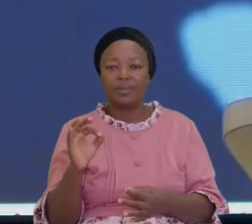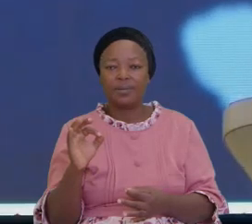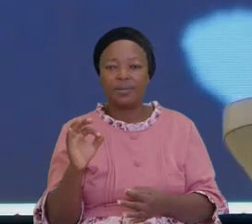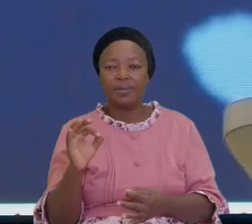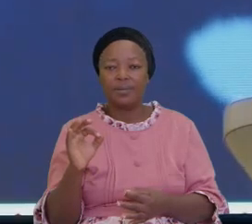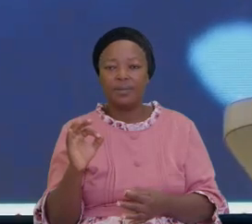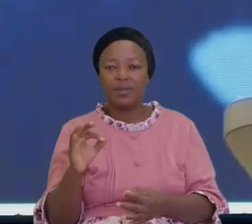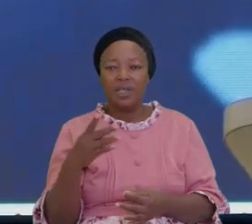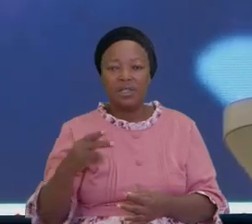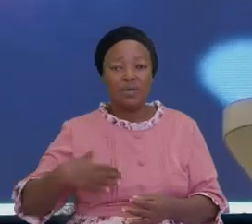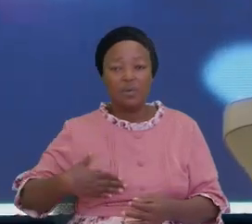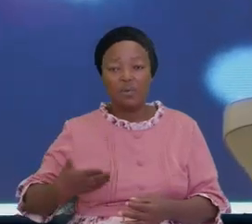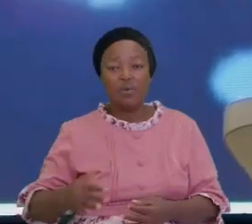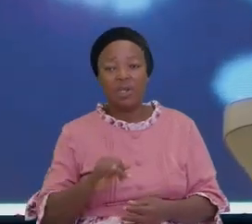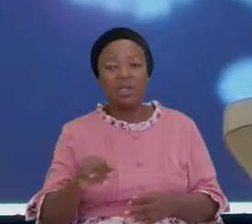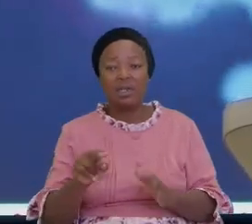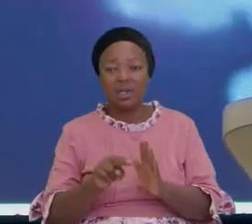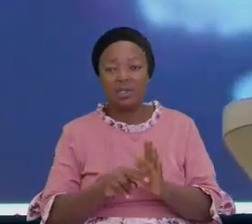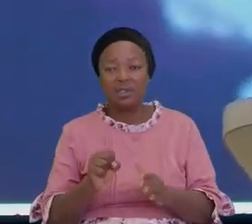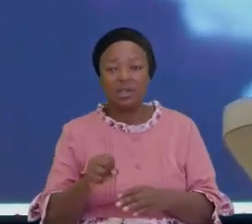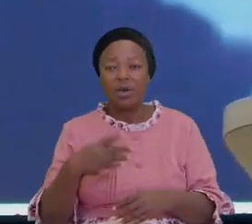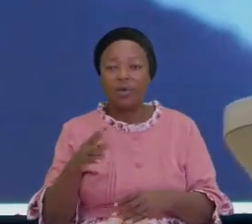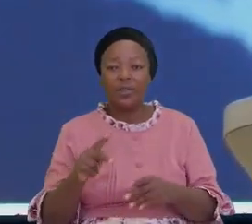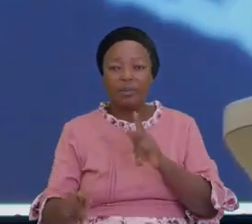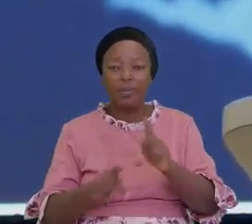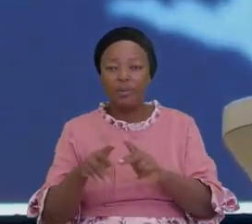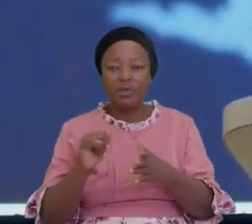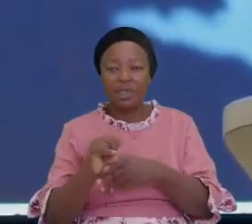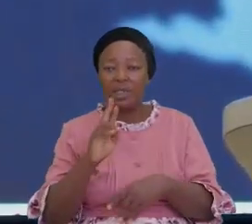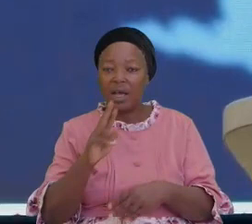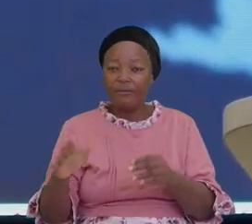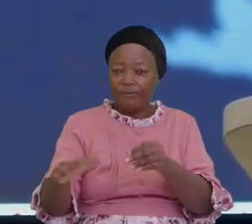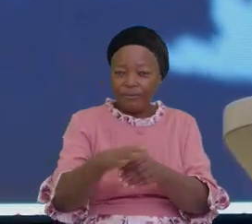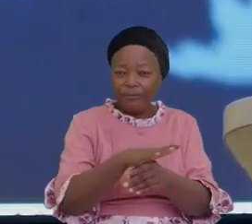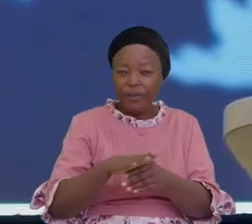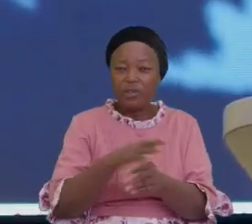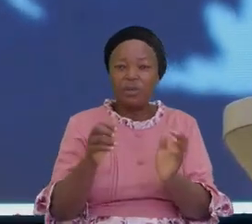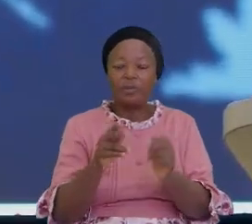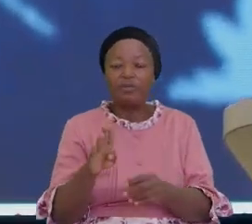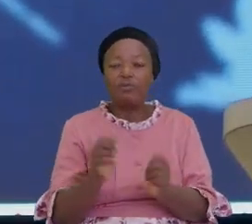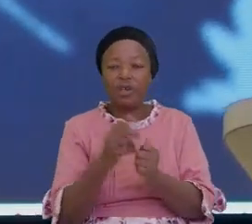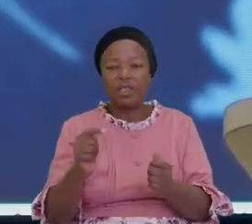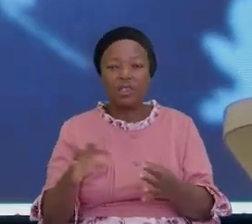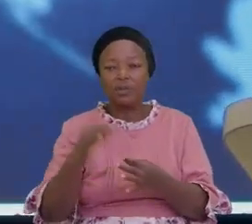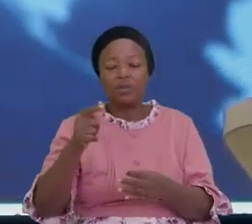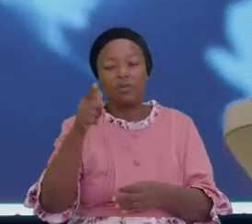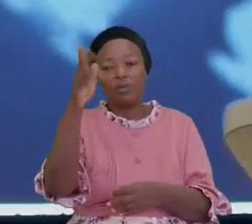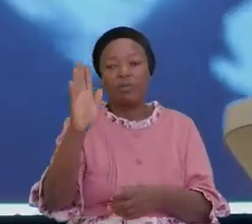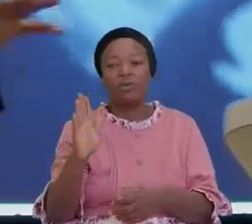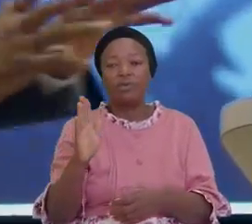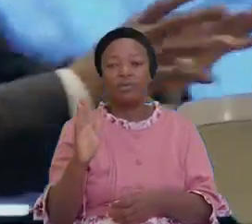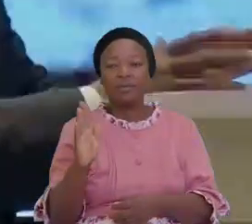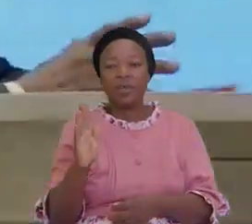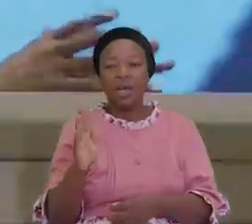The willingness of the people that are filled with the Spirit of God.